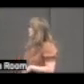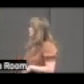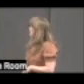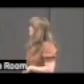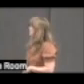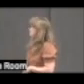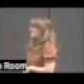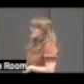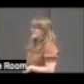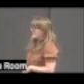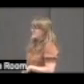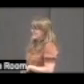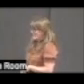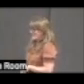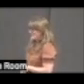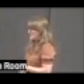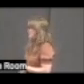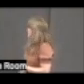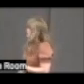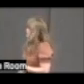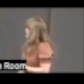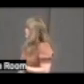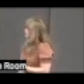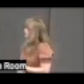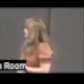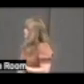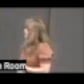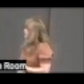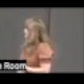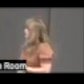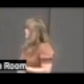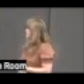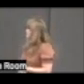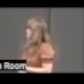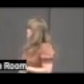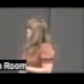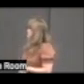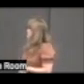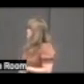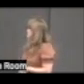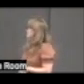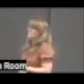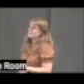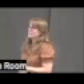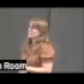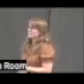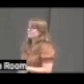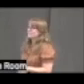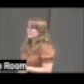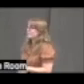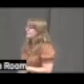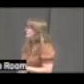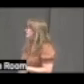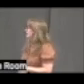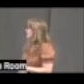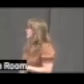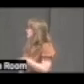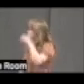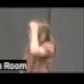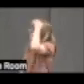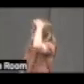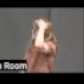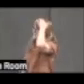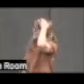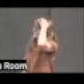And we're studying, I heard someone say that they are fans of the fainting death beetles, but we're studying these every year and how they're